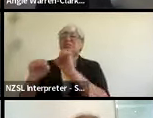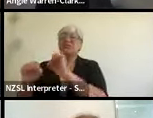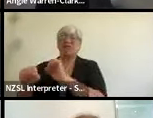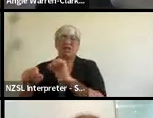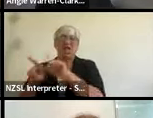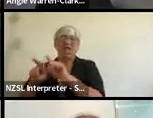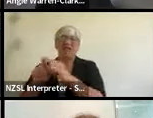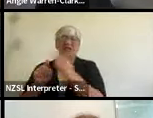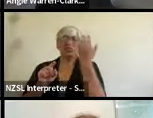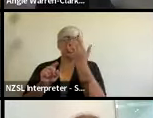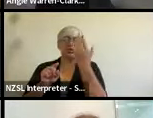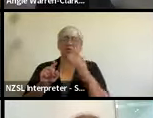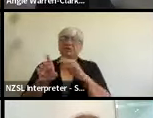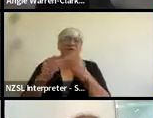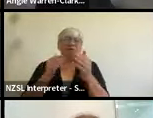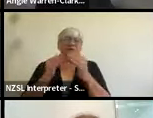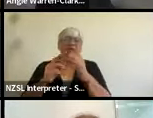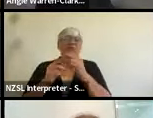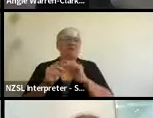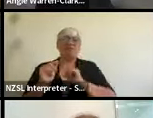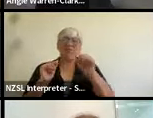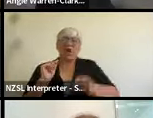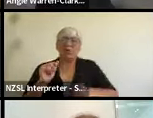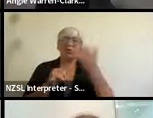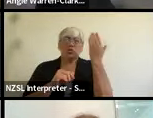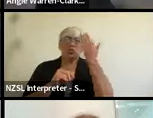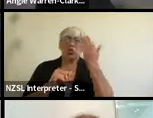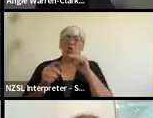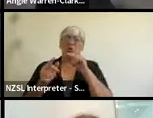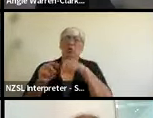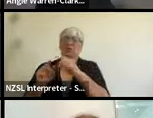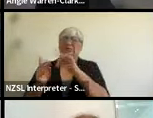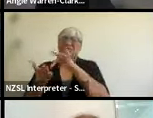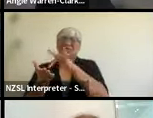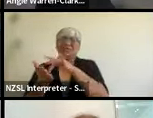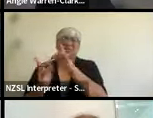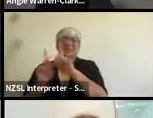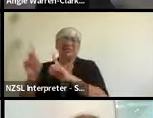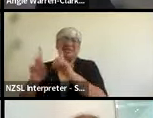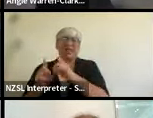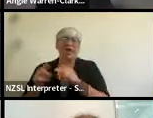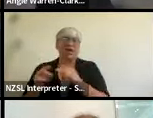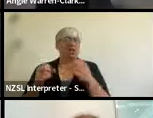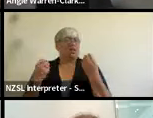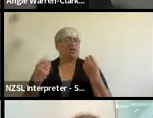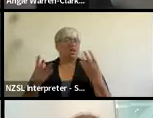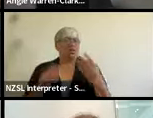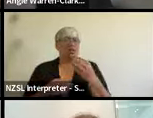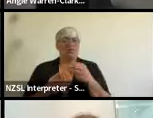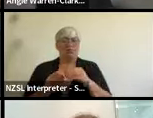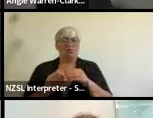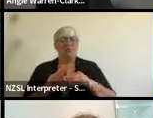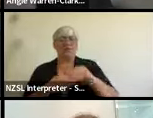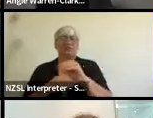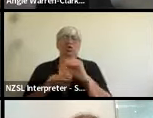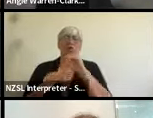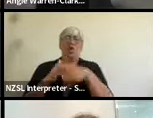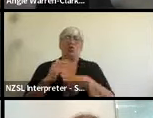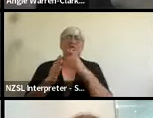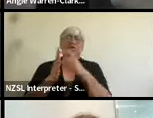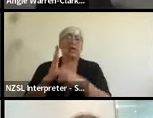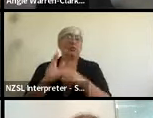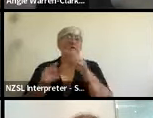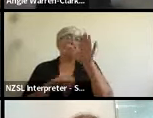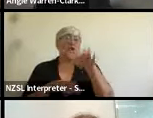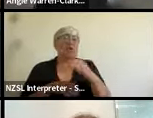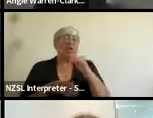most rural or remote schools, there is a huge amount of investment being made when a disabled child enrolls in